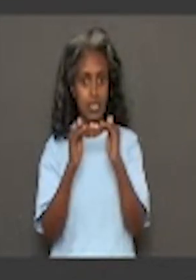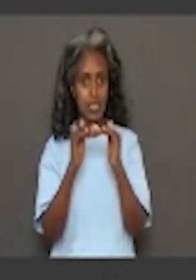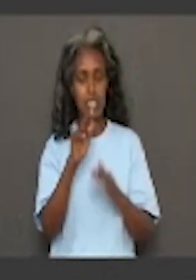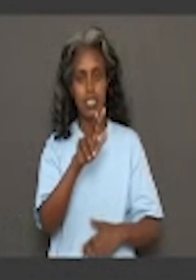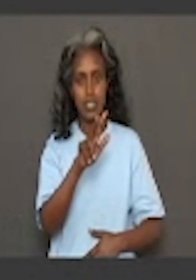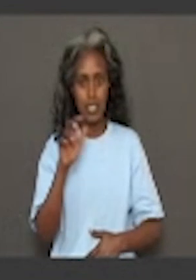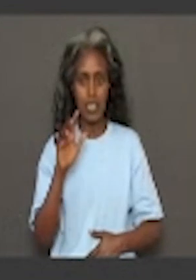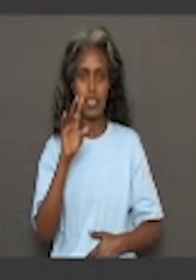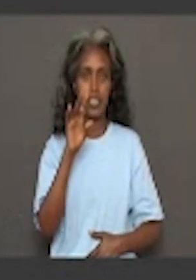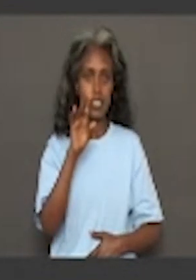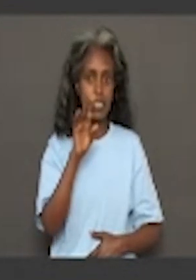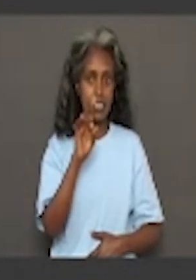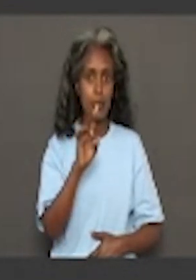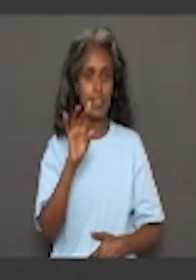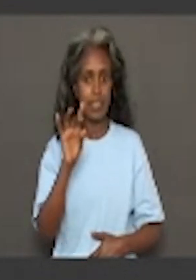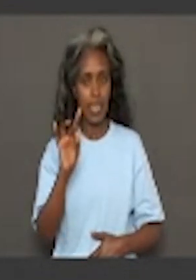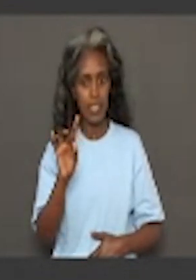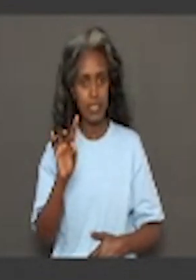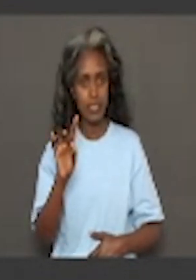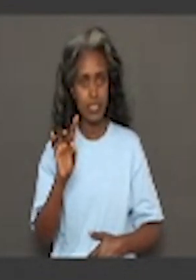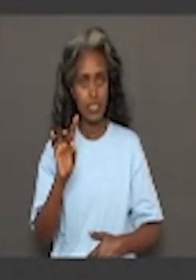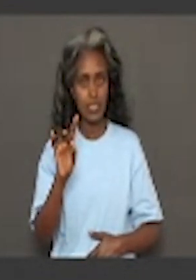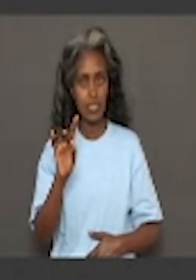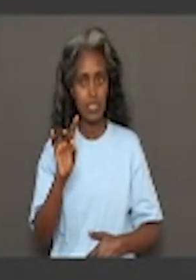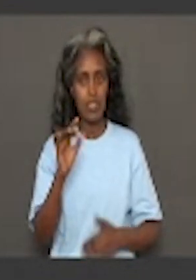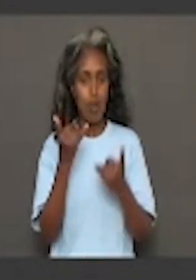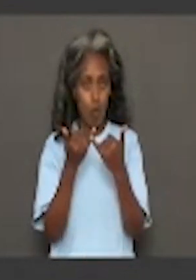Our answer is